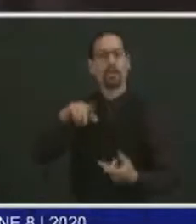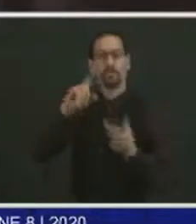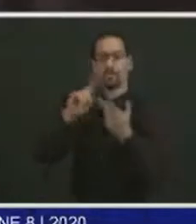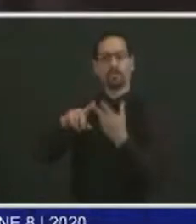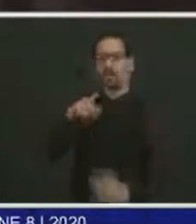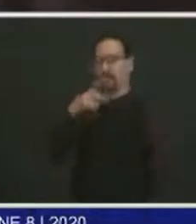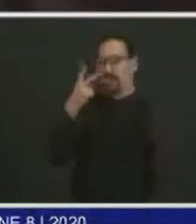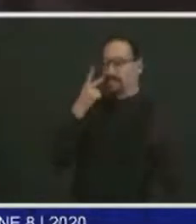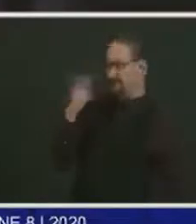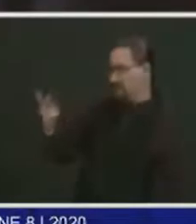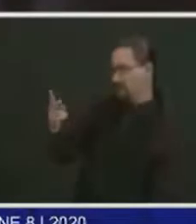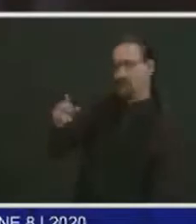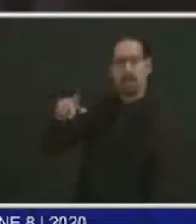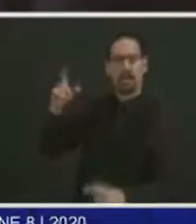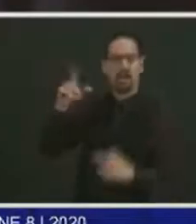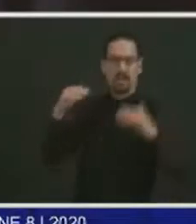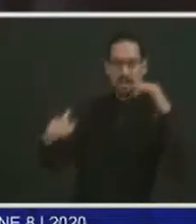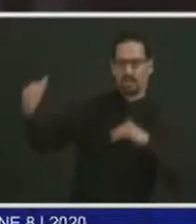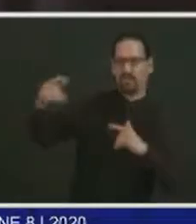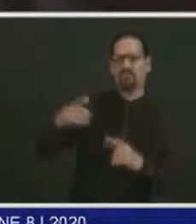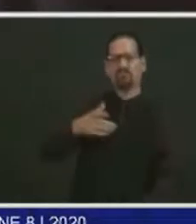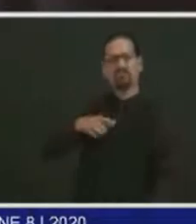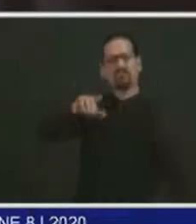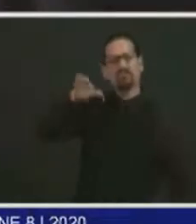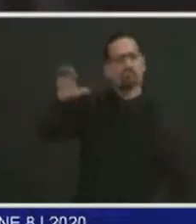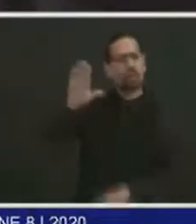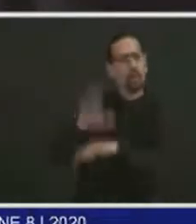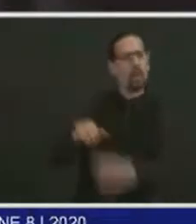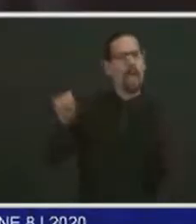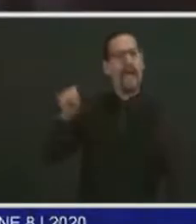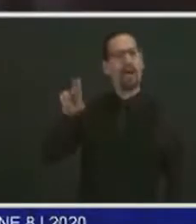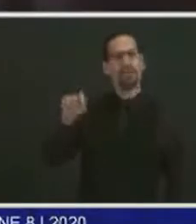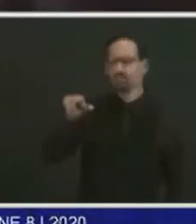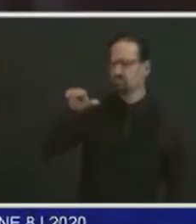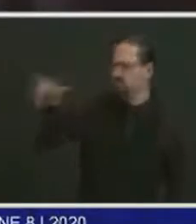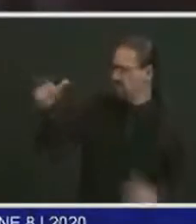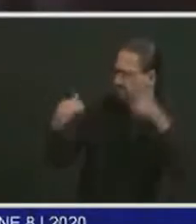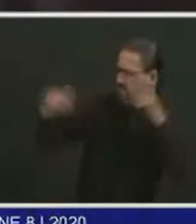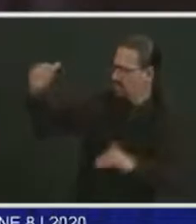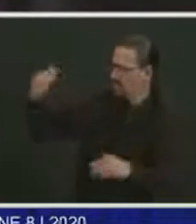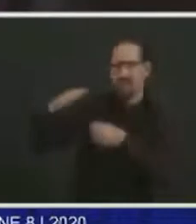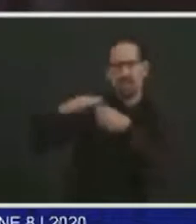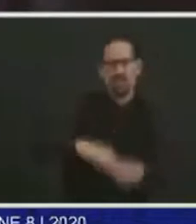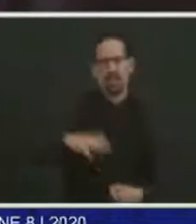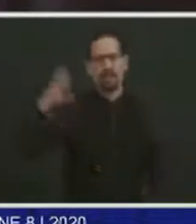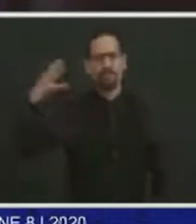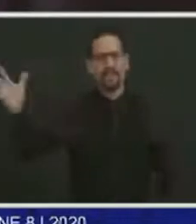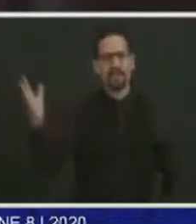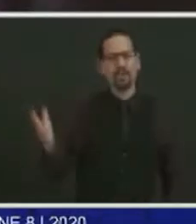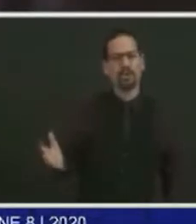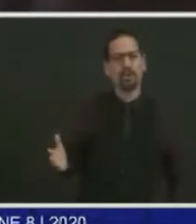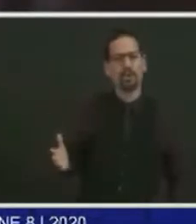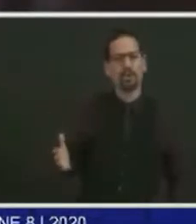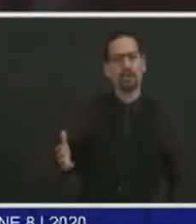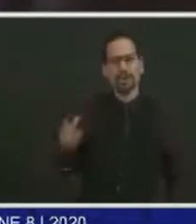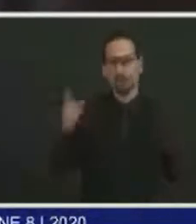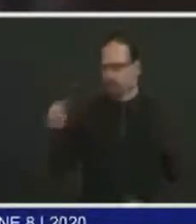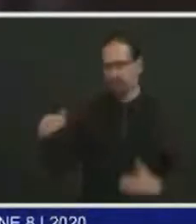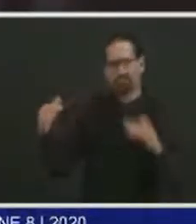been saying over the last week, we all have farther to go. That includes people like me in